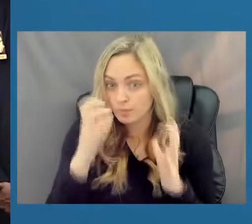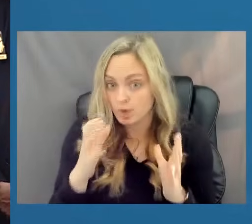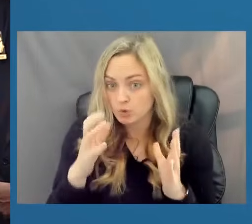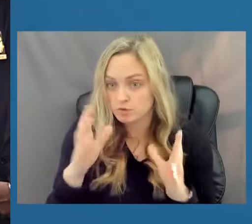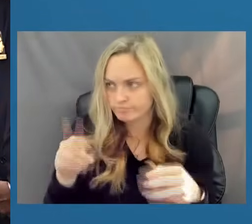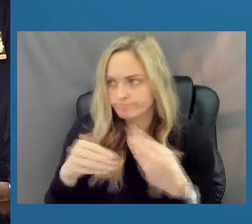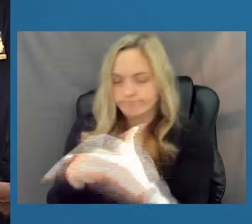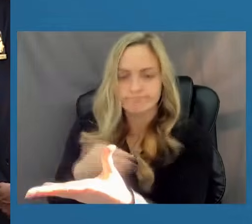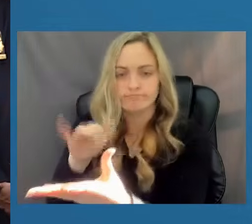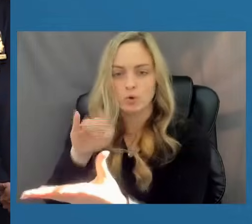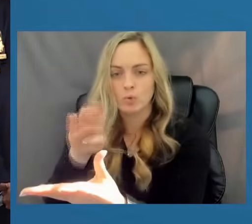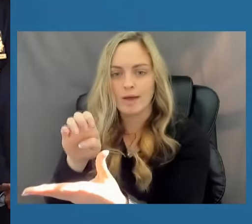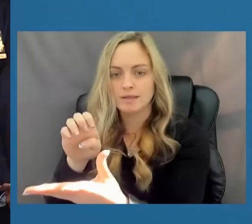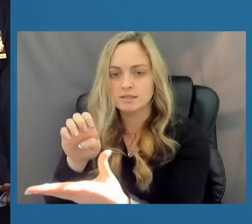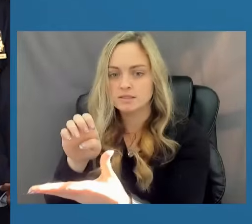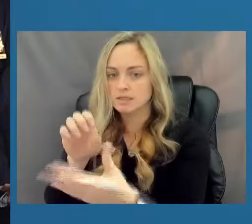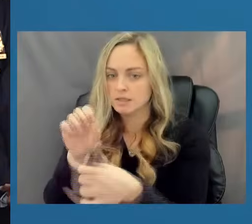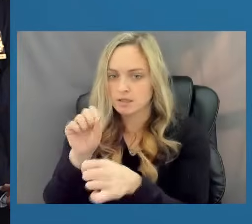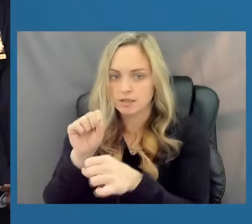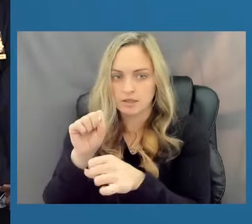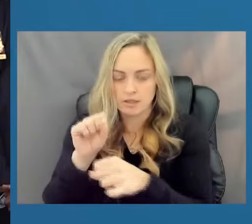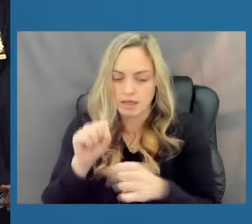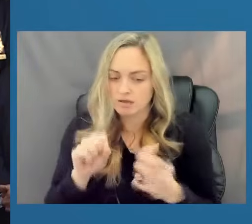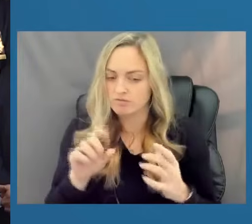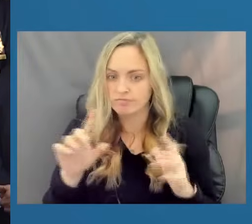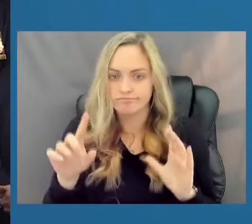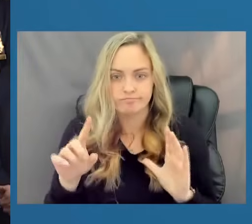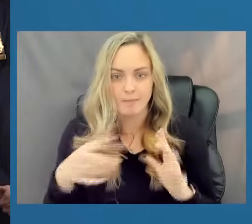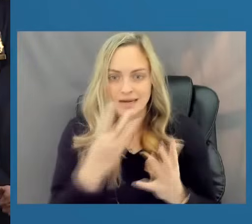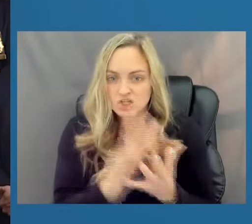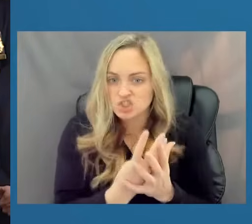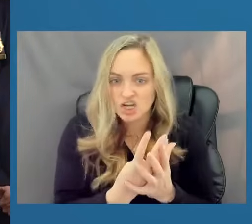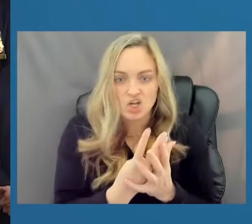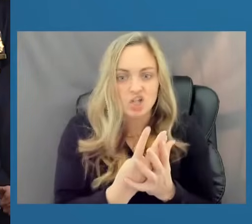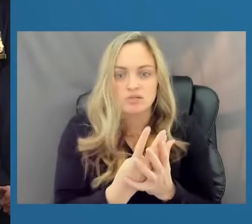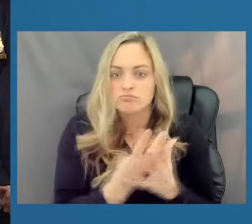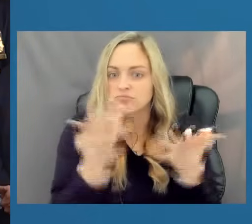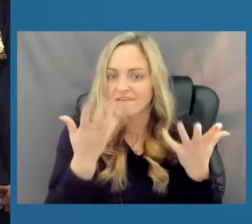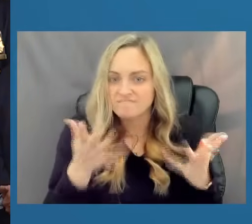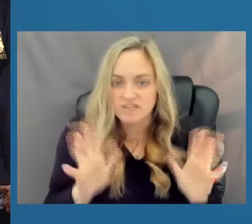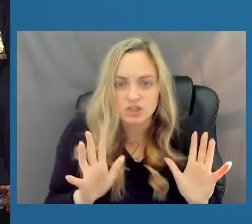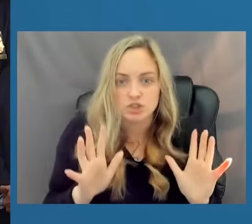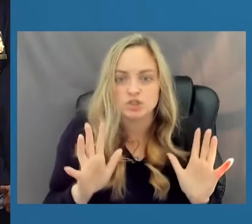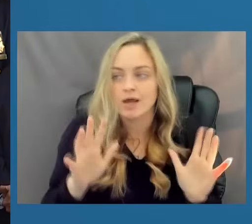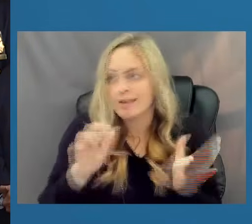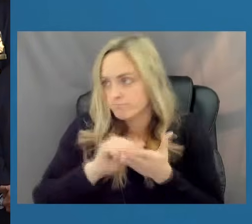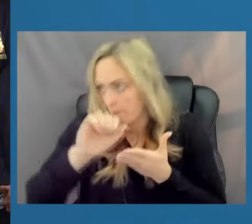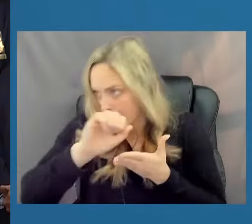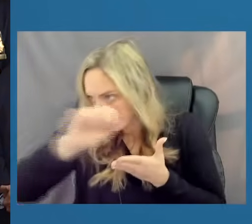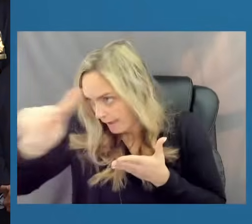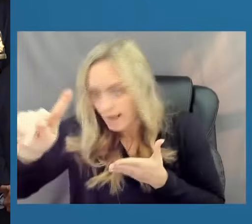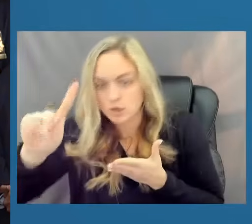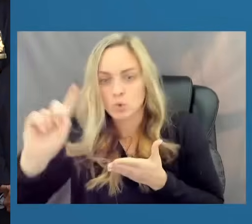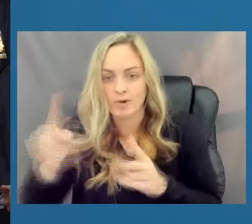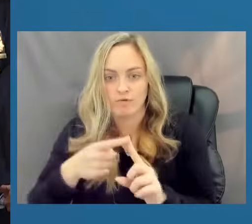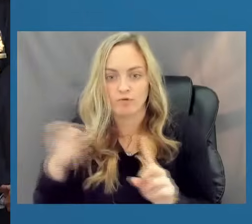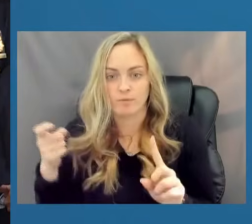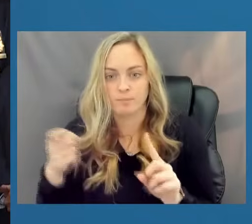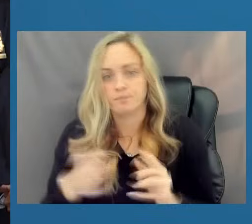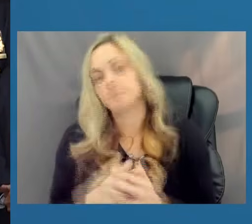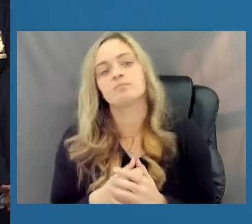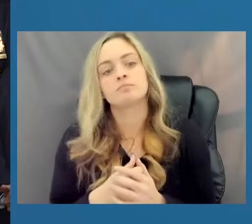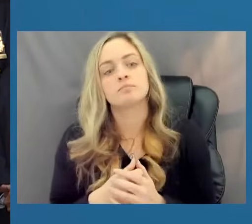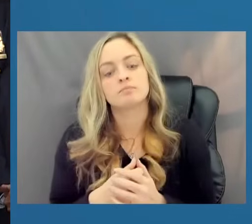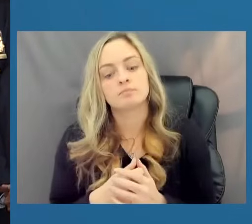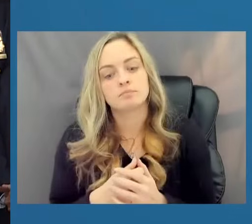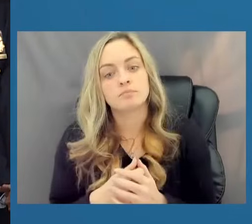already served their time here, paid their debt to society, and are now sent where they came from. We've also ramped up our presence on the